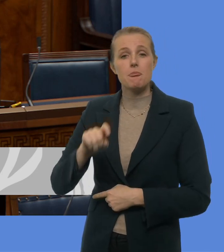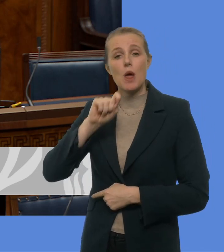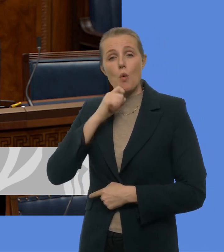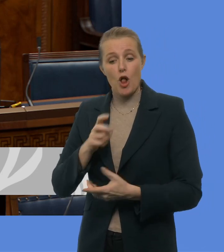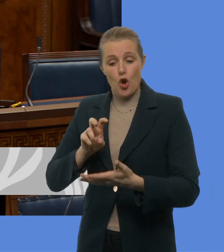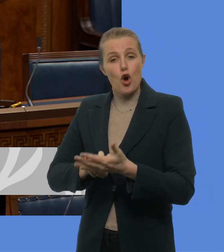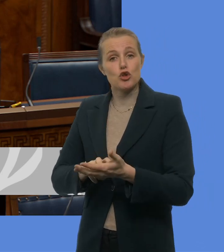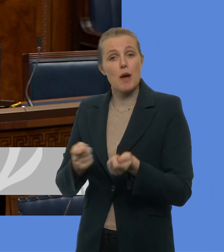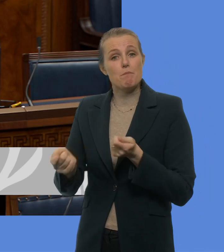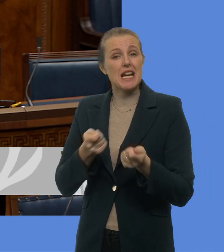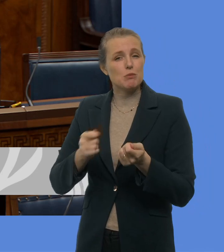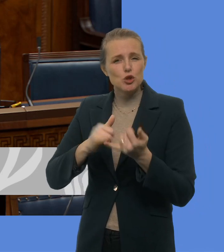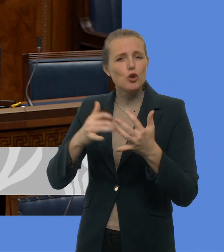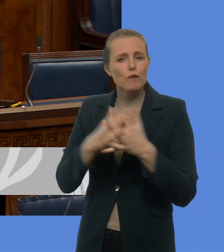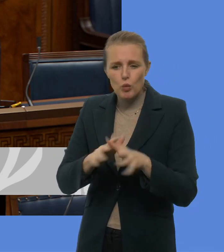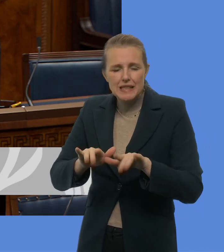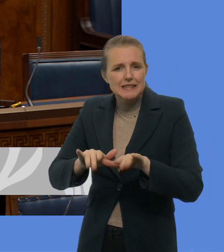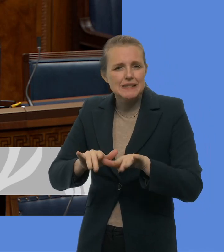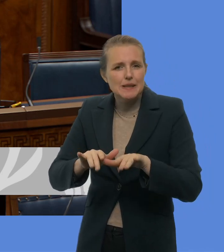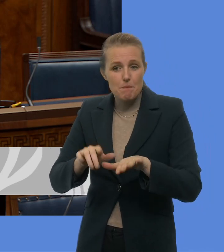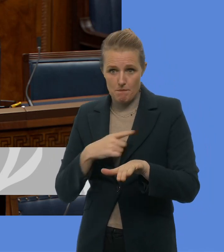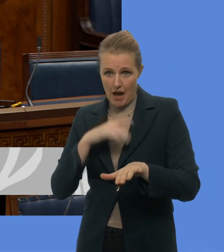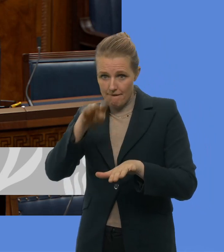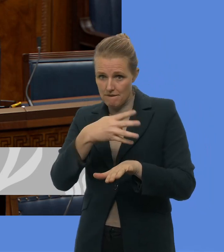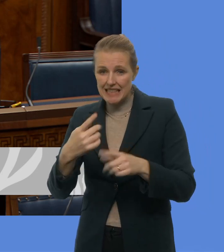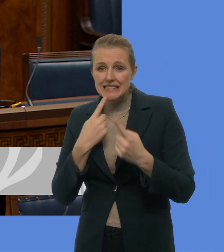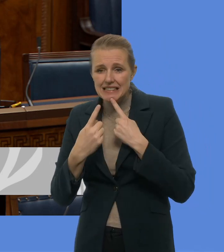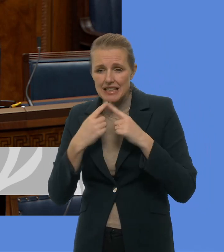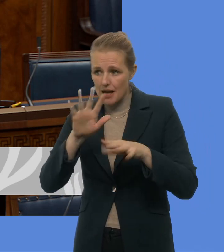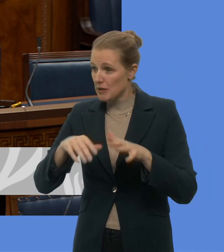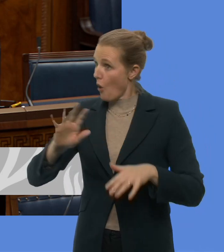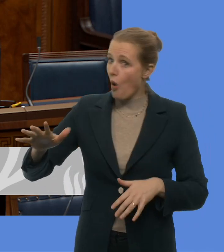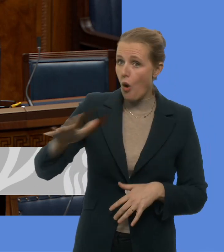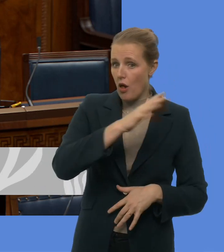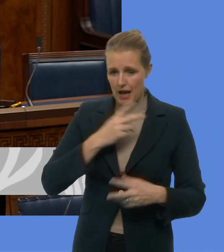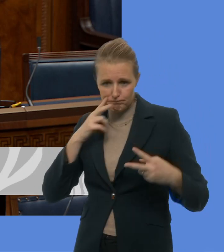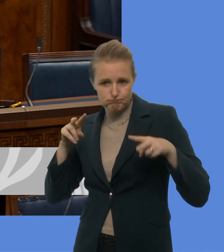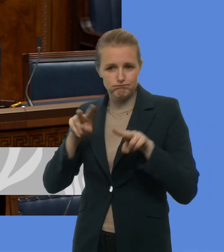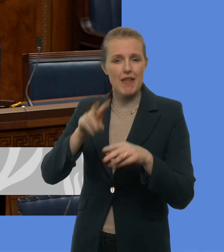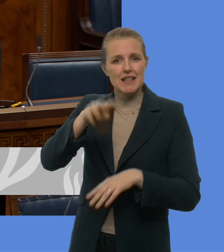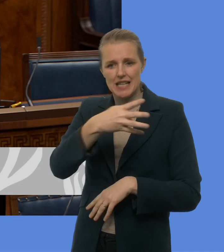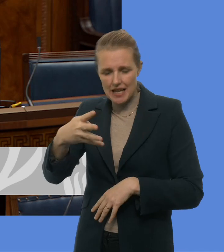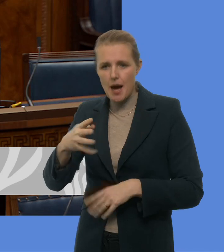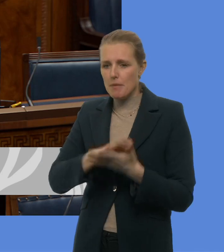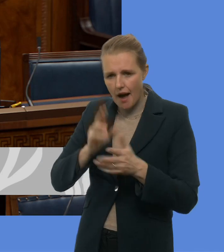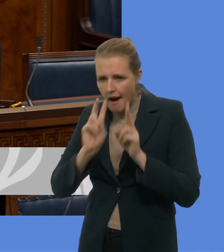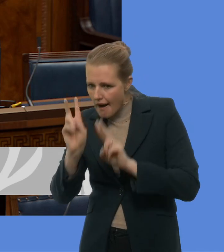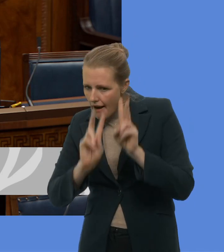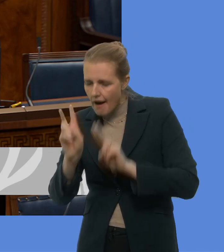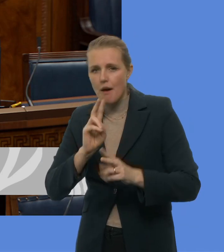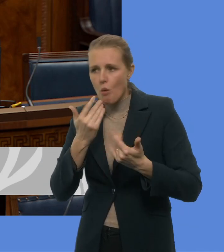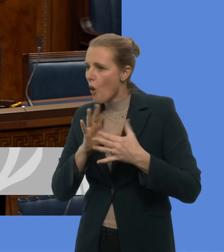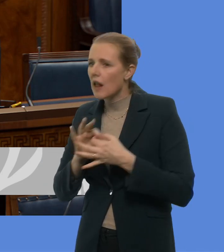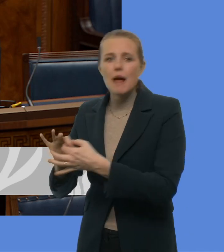contract management software system with common data environment for use by all parties will improve project collaboration and coordination.